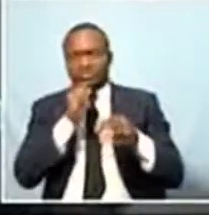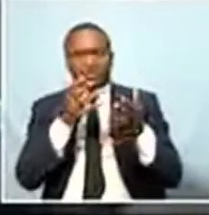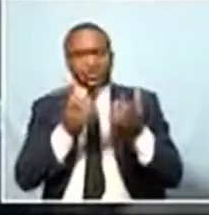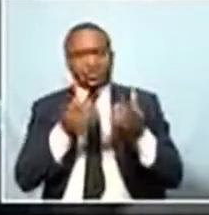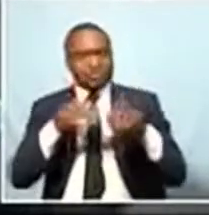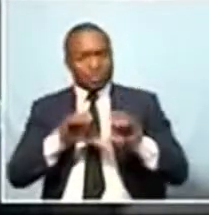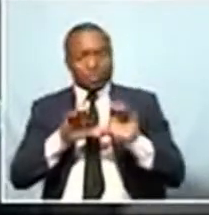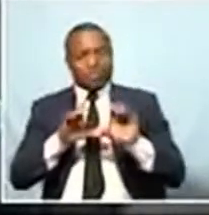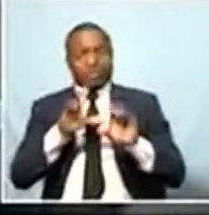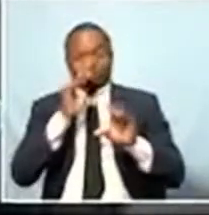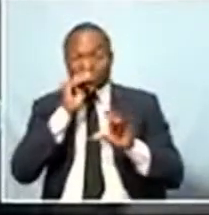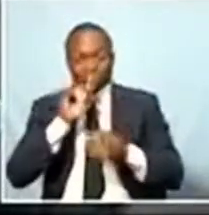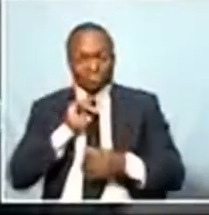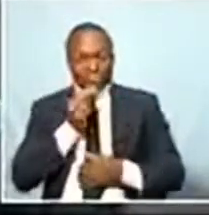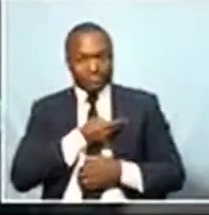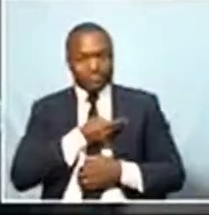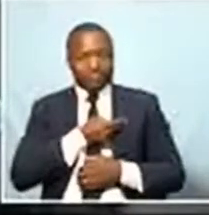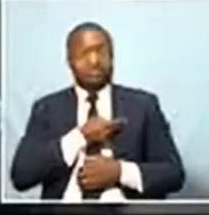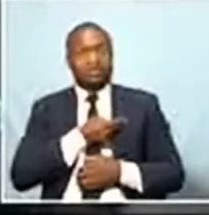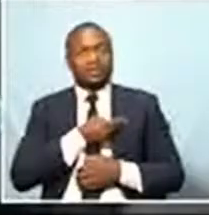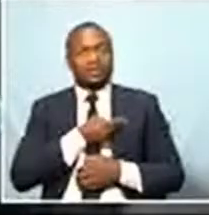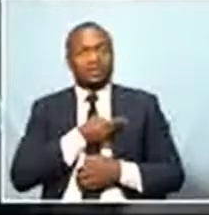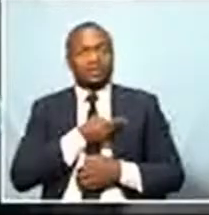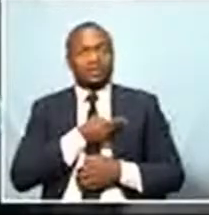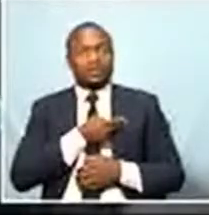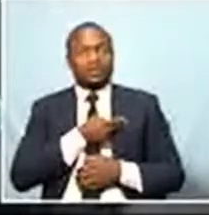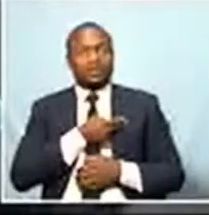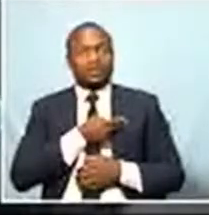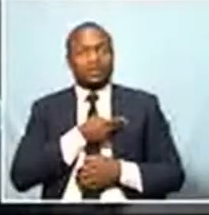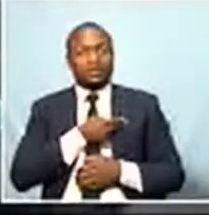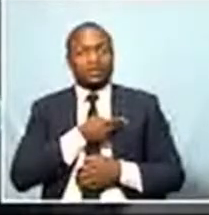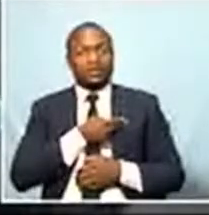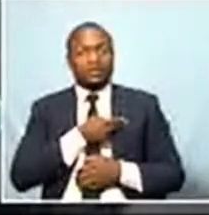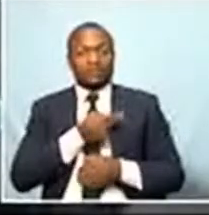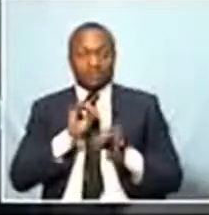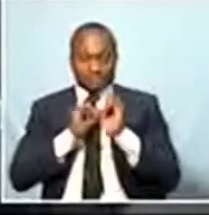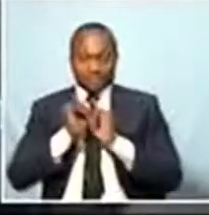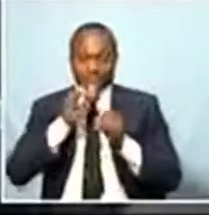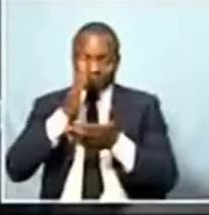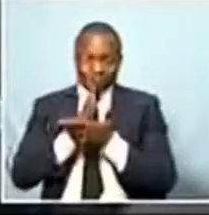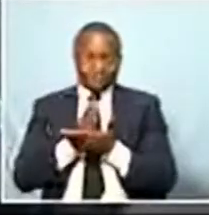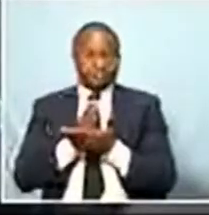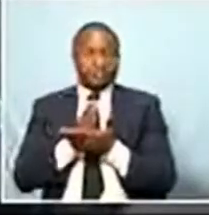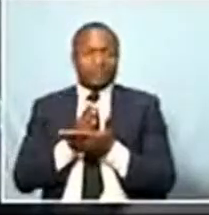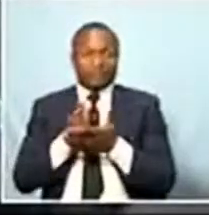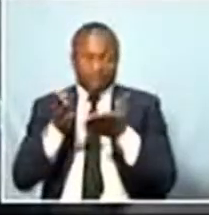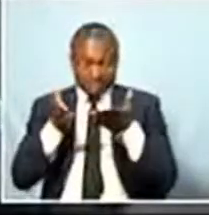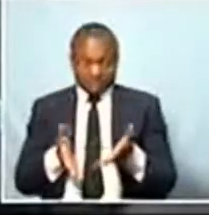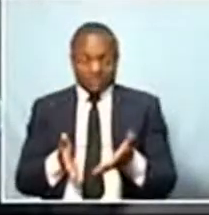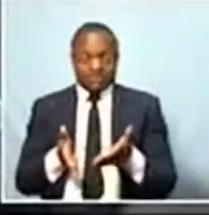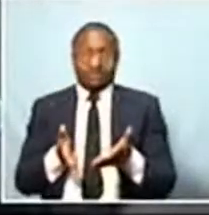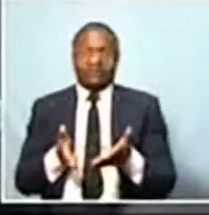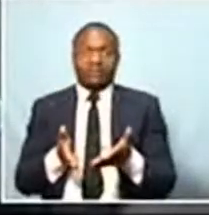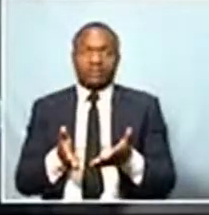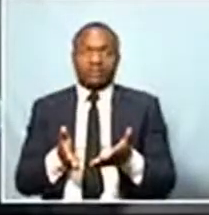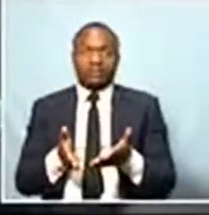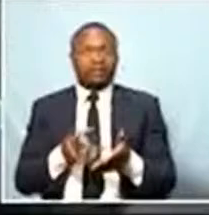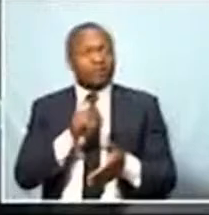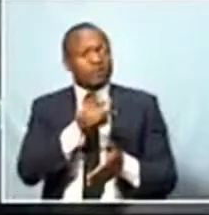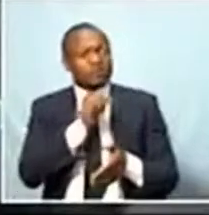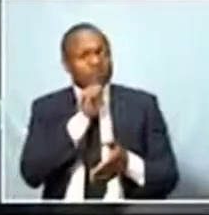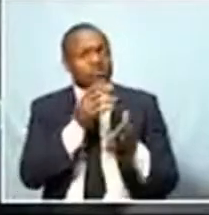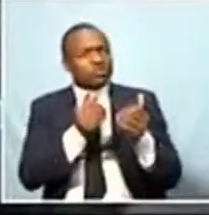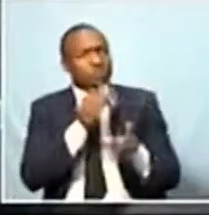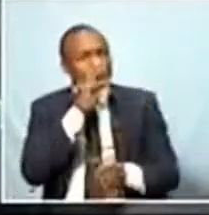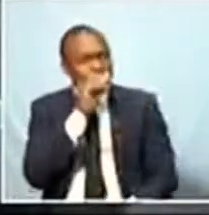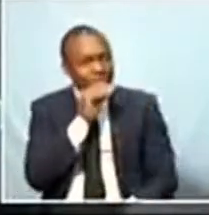us, free to say so, and the interview will automatically come to an end. In our case, it is, oh, sufuna